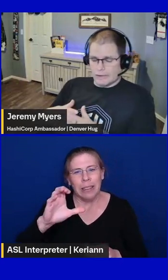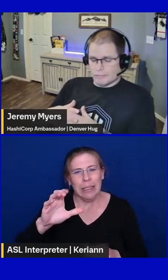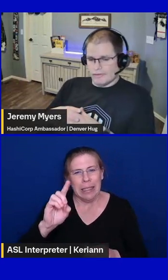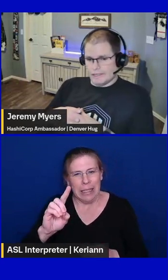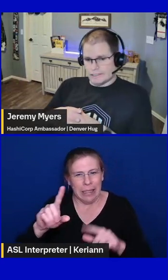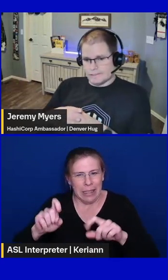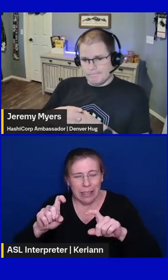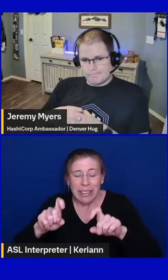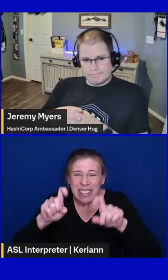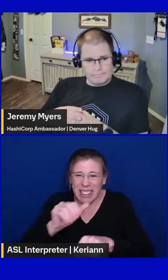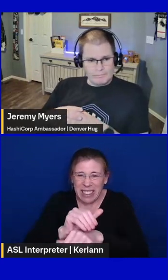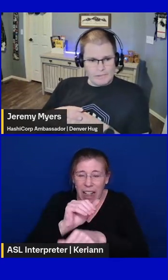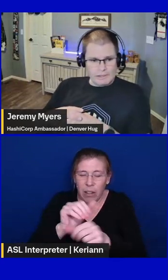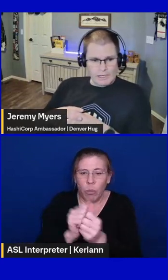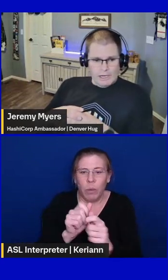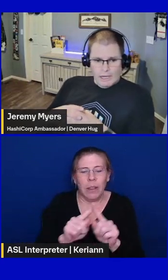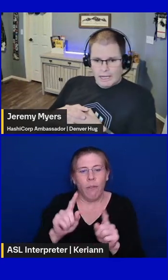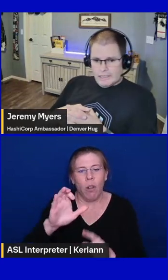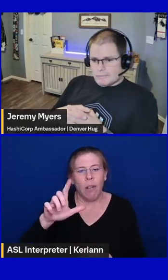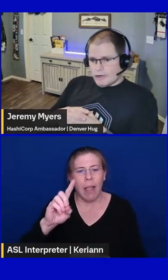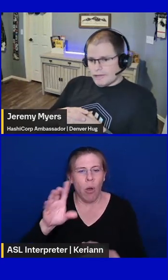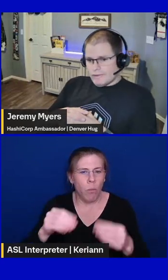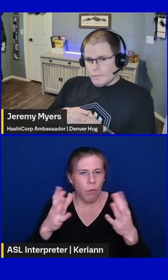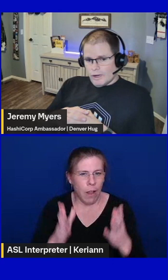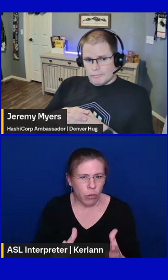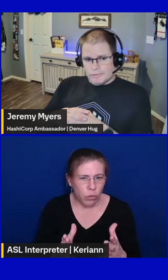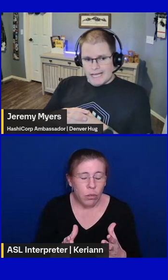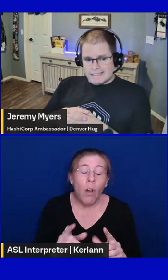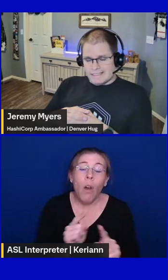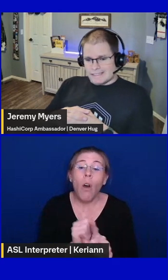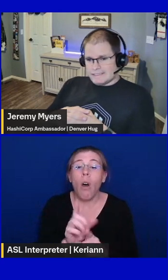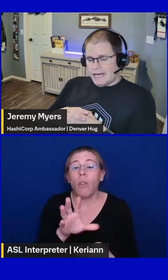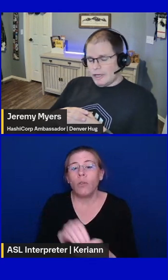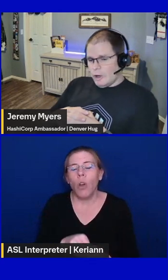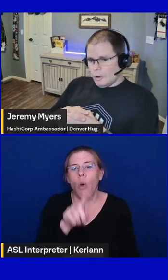our different cloud providers. And it's part of the